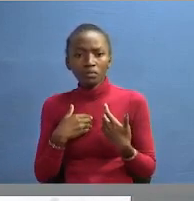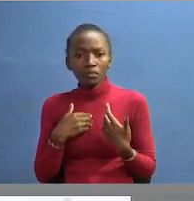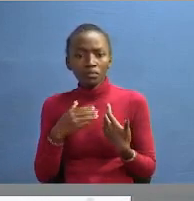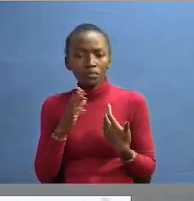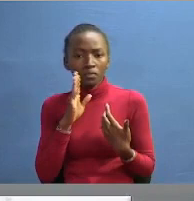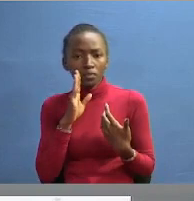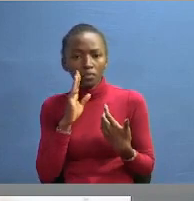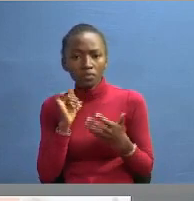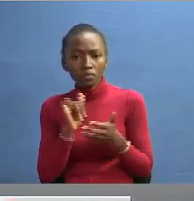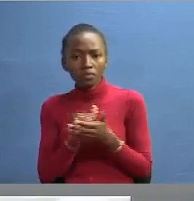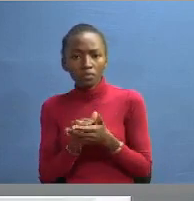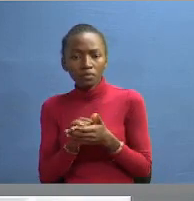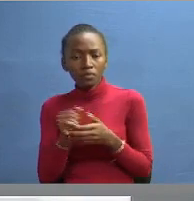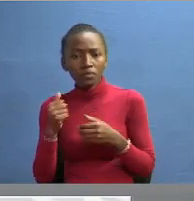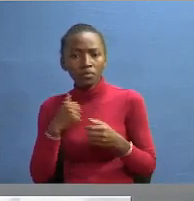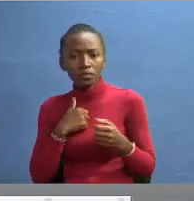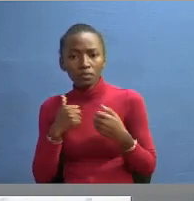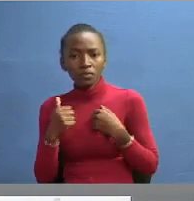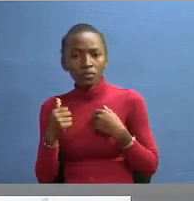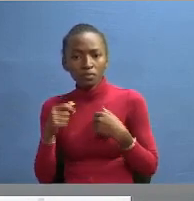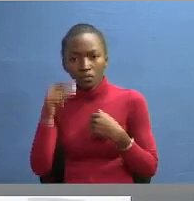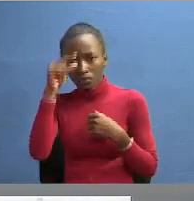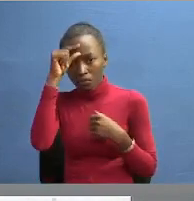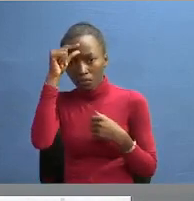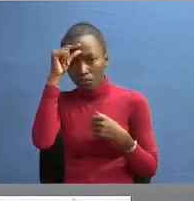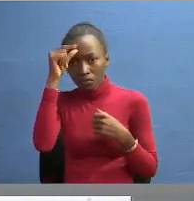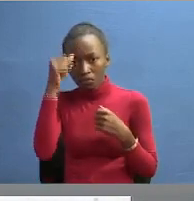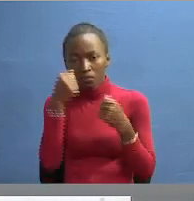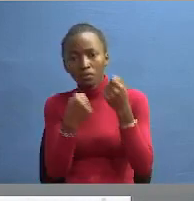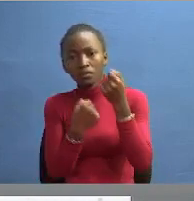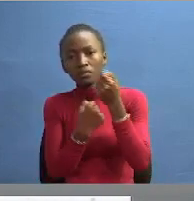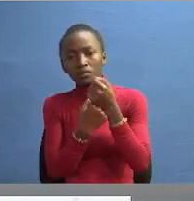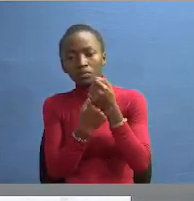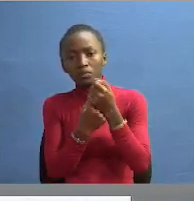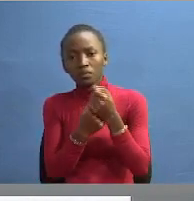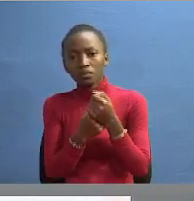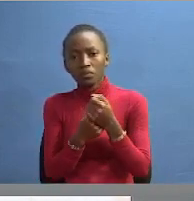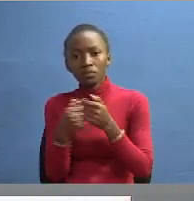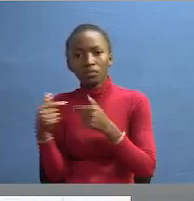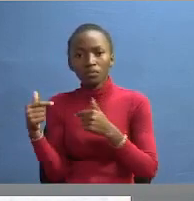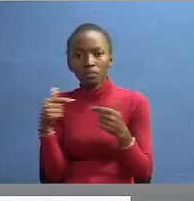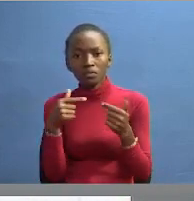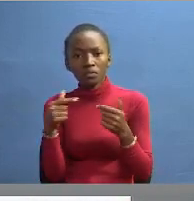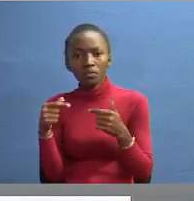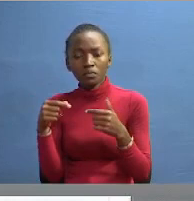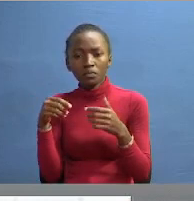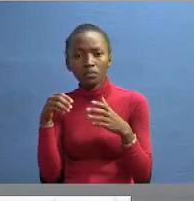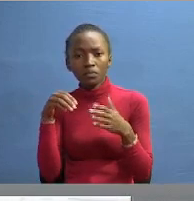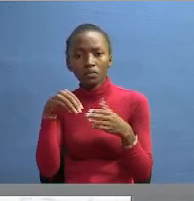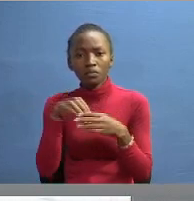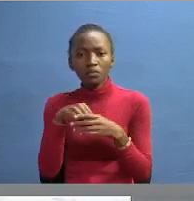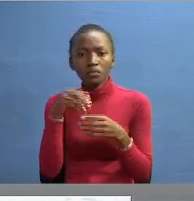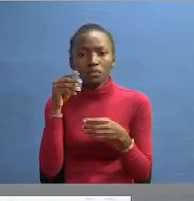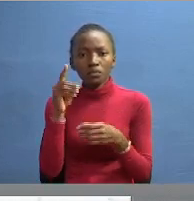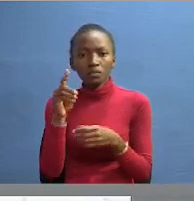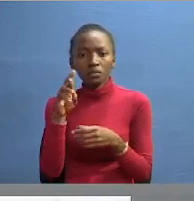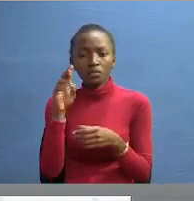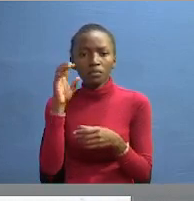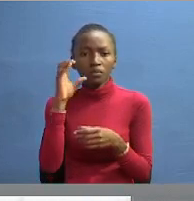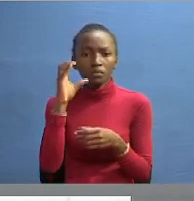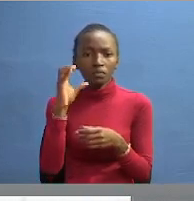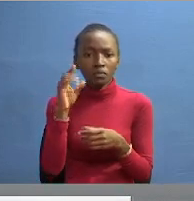the Rwandan government is supporting the war in the eastern part of DRC. Are these allegations true?